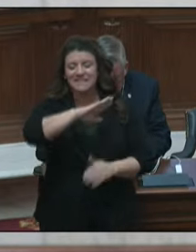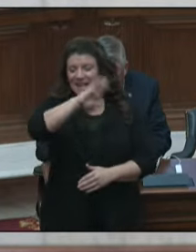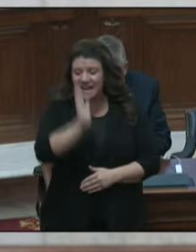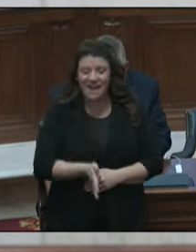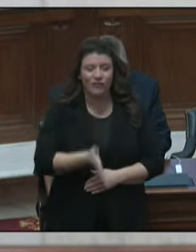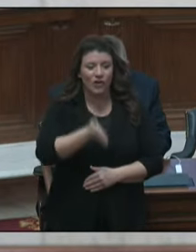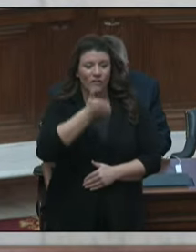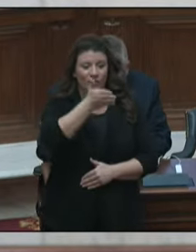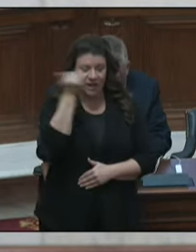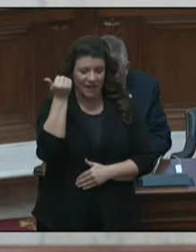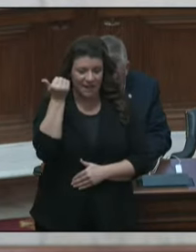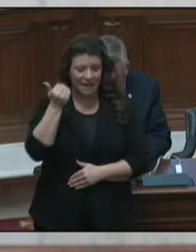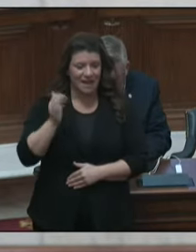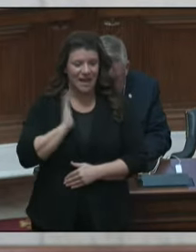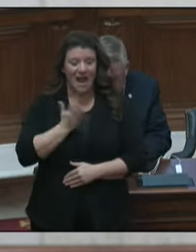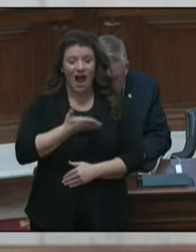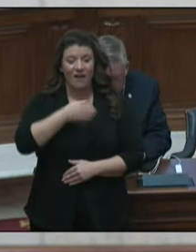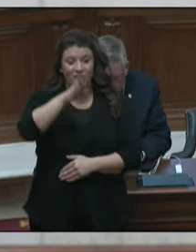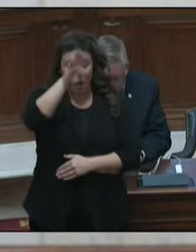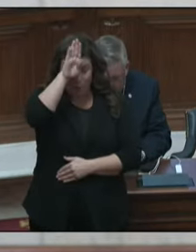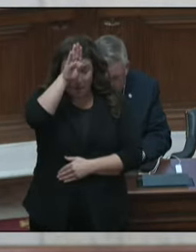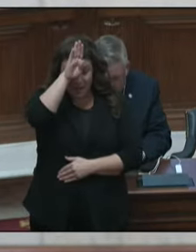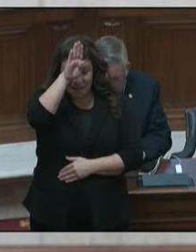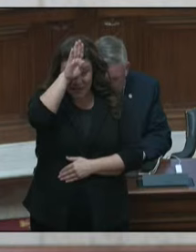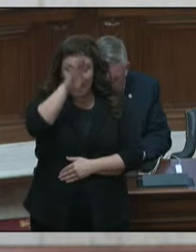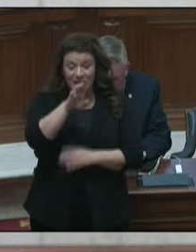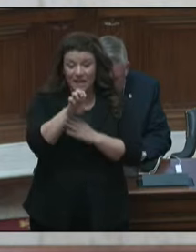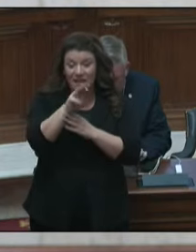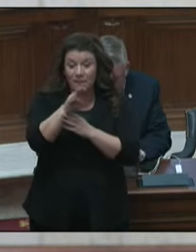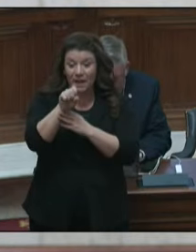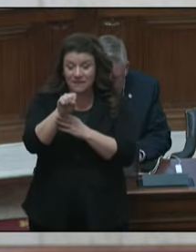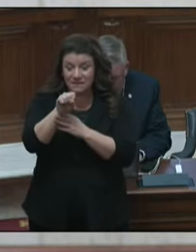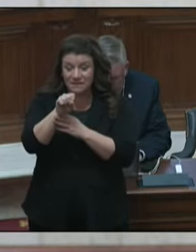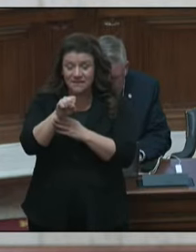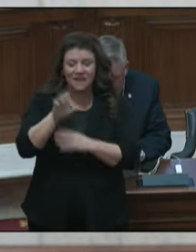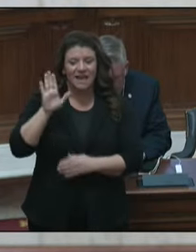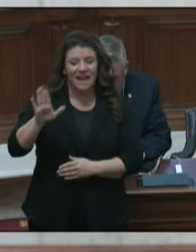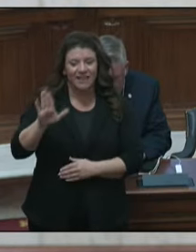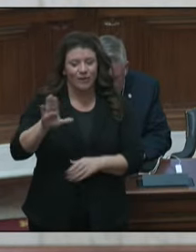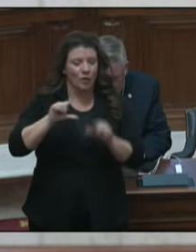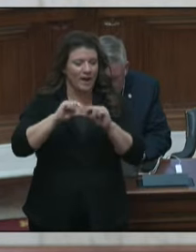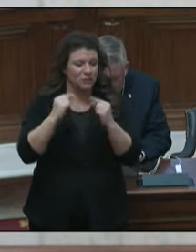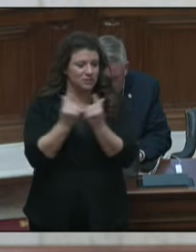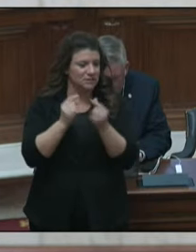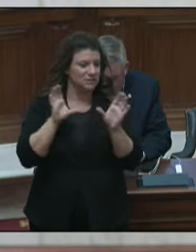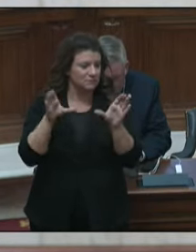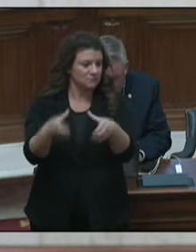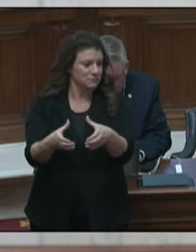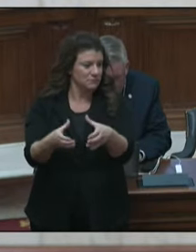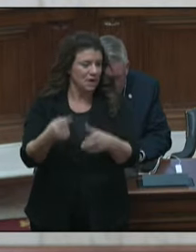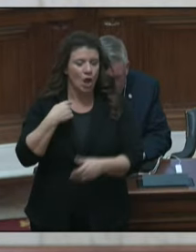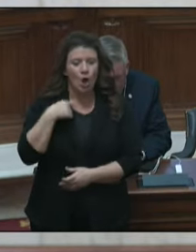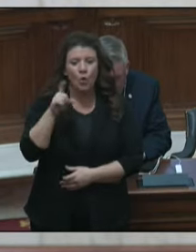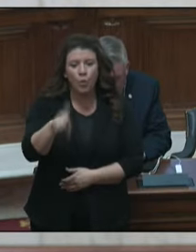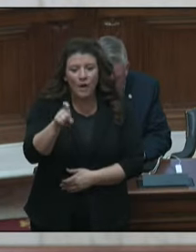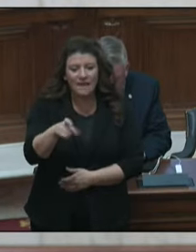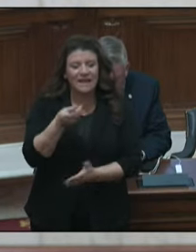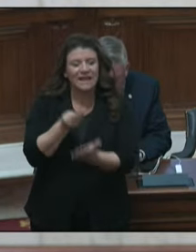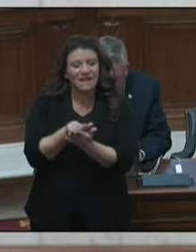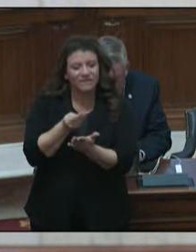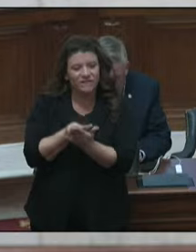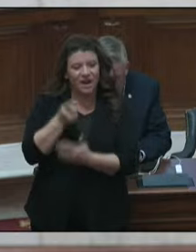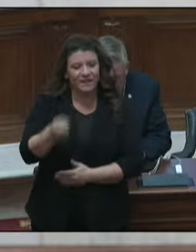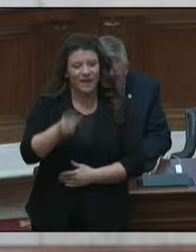never forget our firemen, our EMSs, and their agencies. We need to fund them